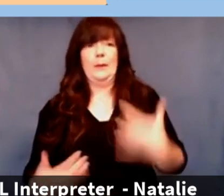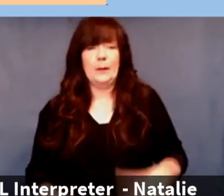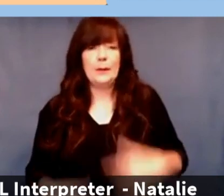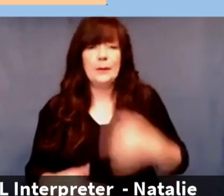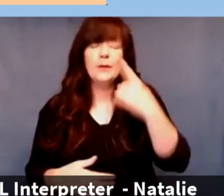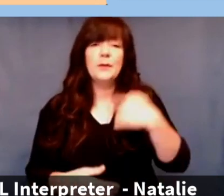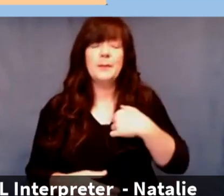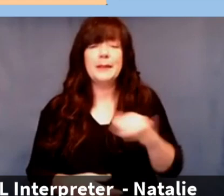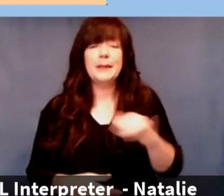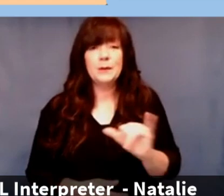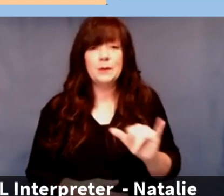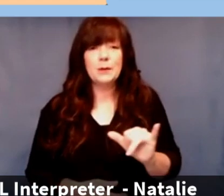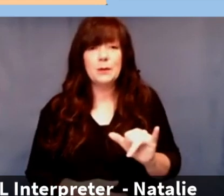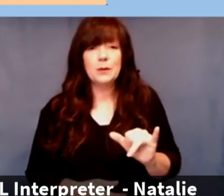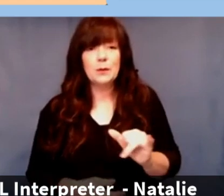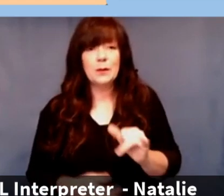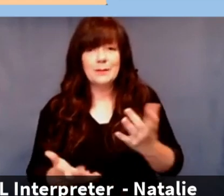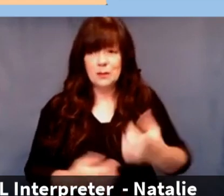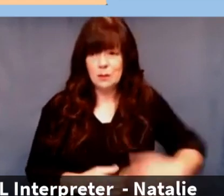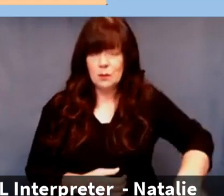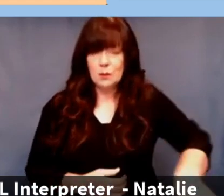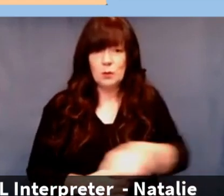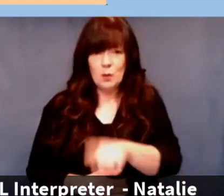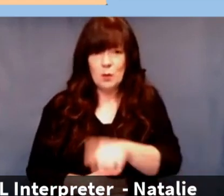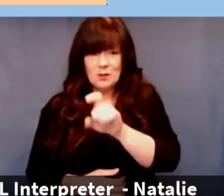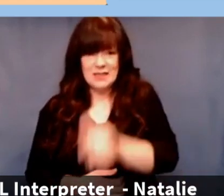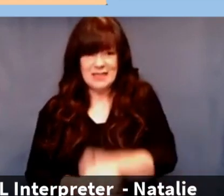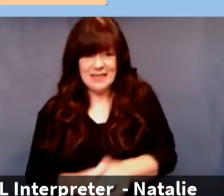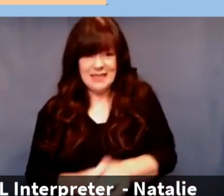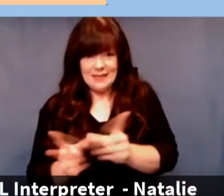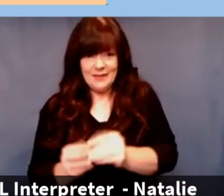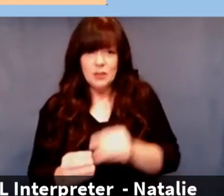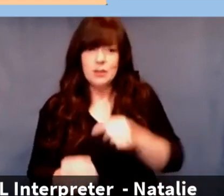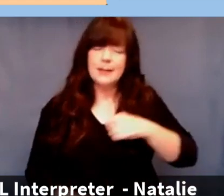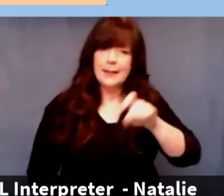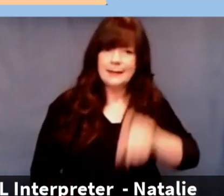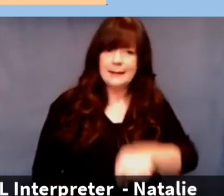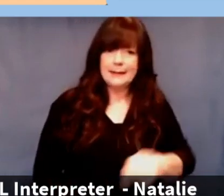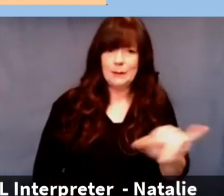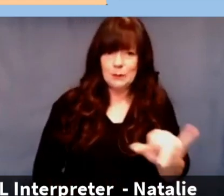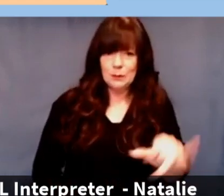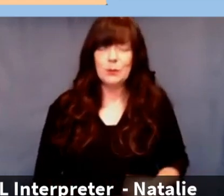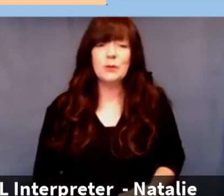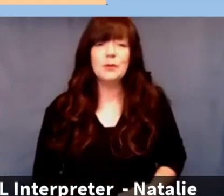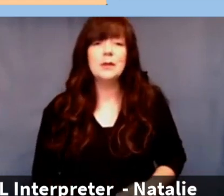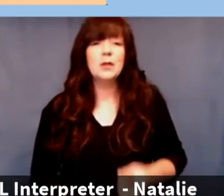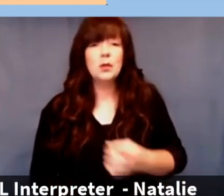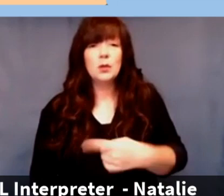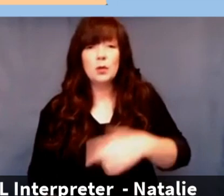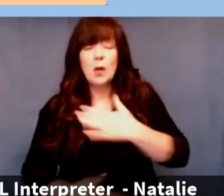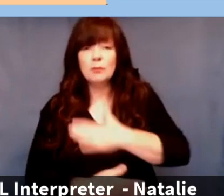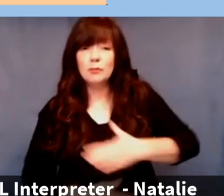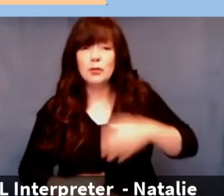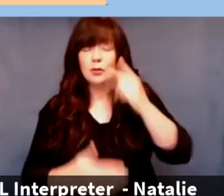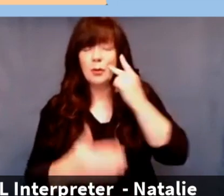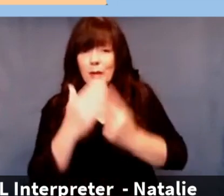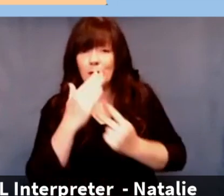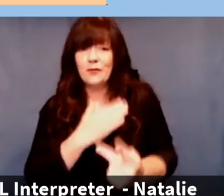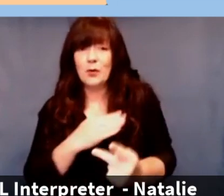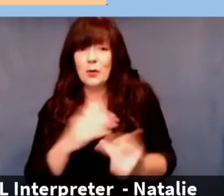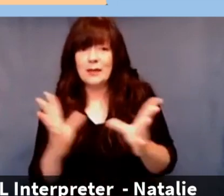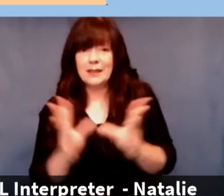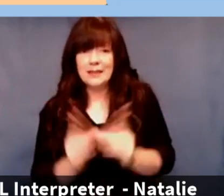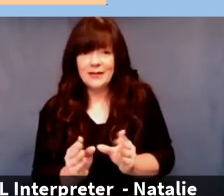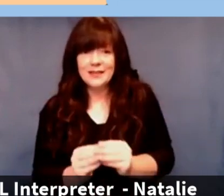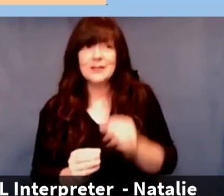it's been, as much as you guys need it, I need it. Like as much as you guys enjoy and look forward to those conventions, I